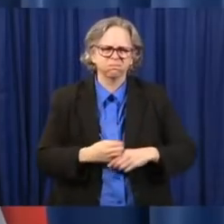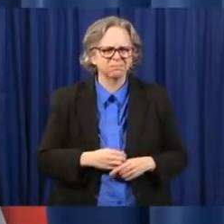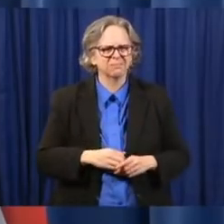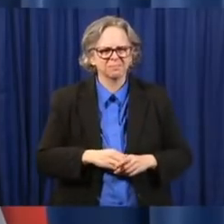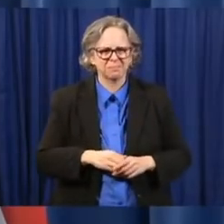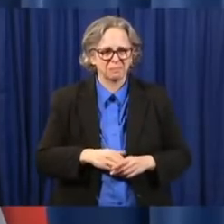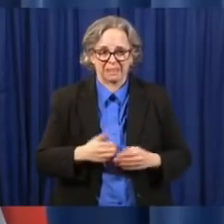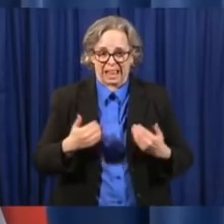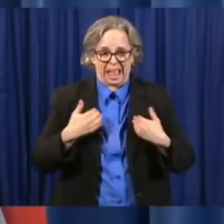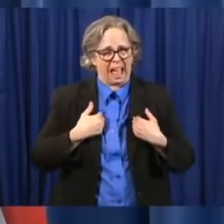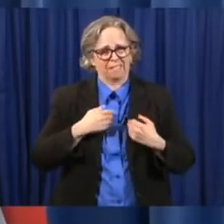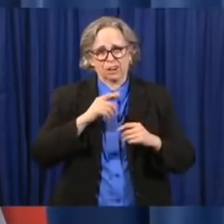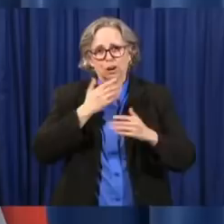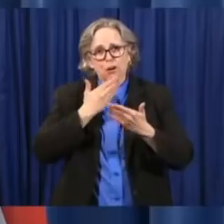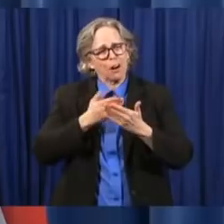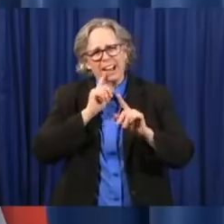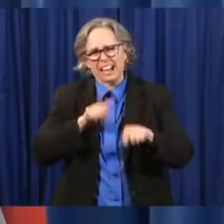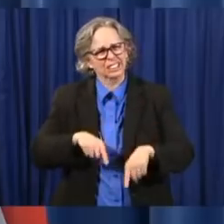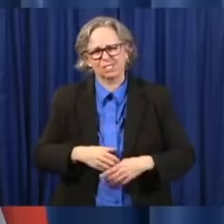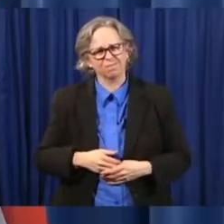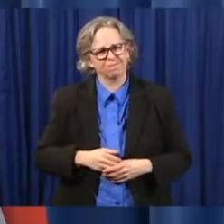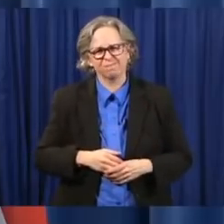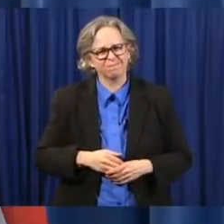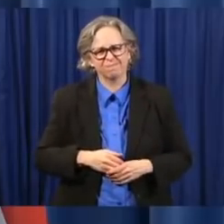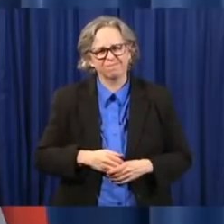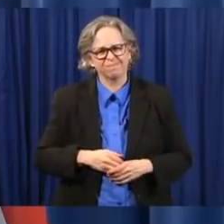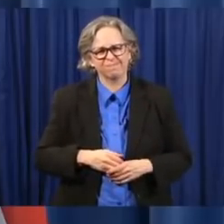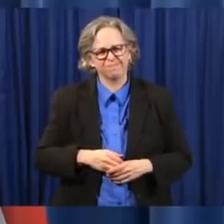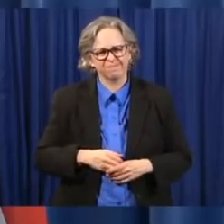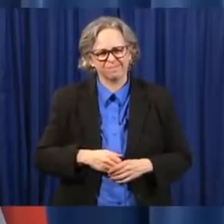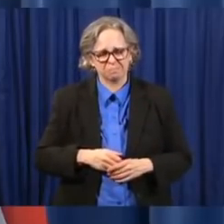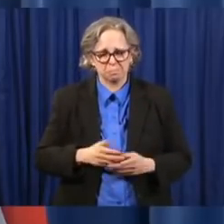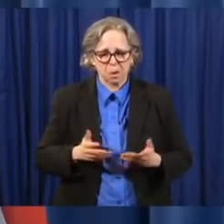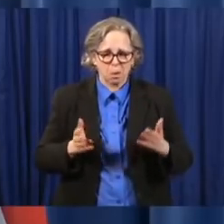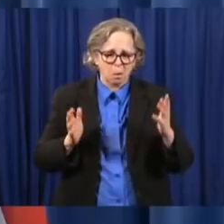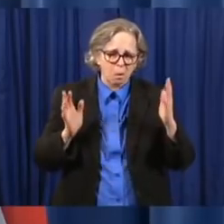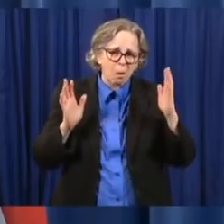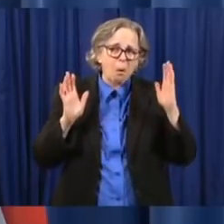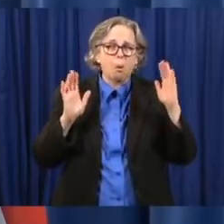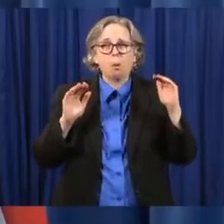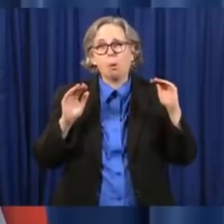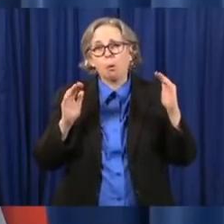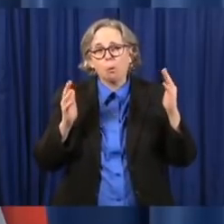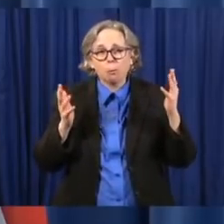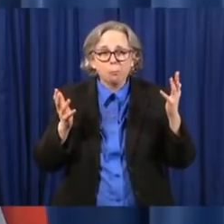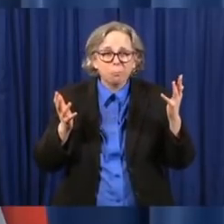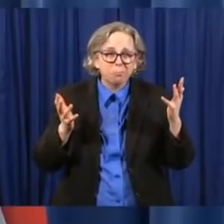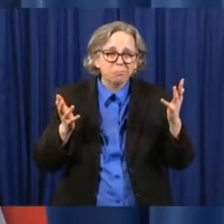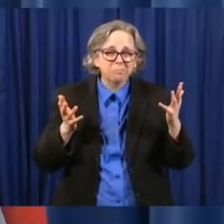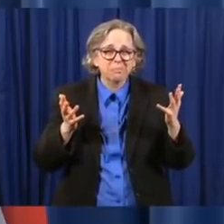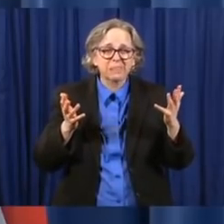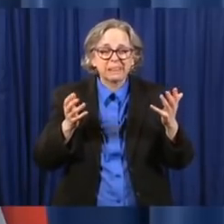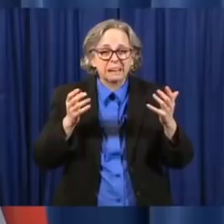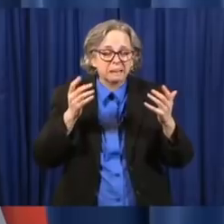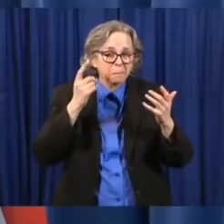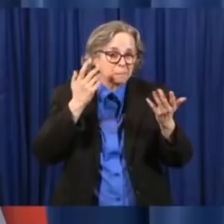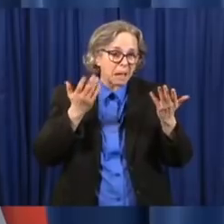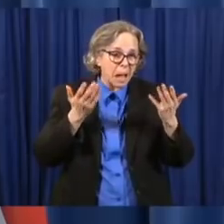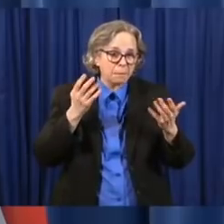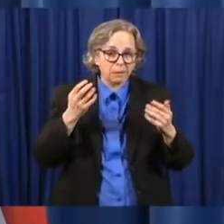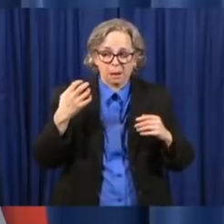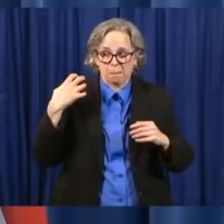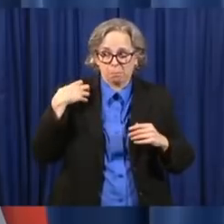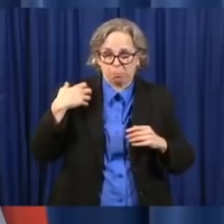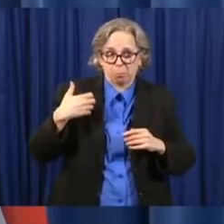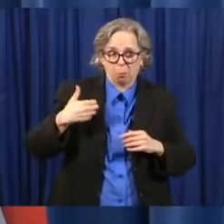for that. You know, what we hope is that where possible, employers will help that